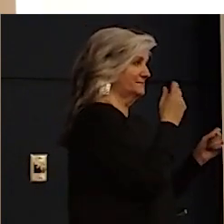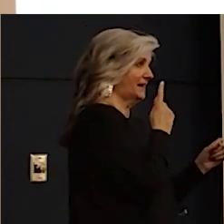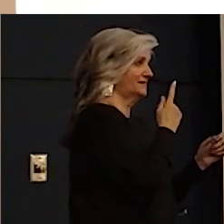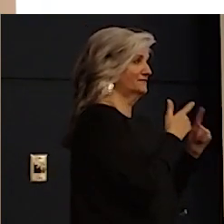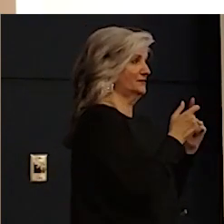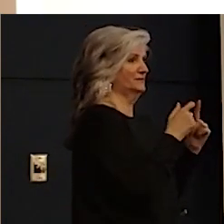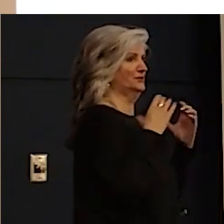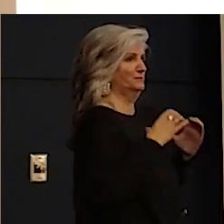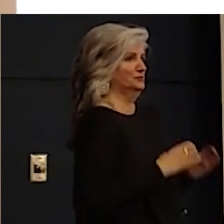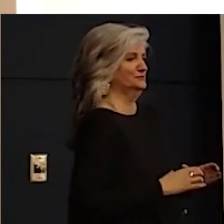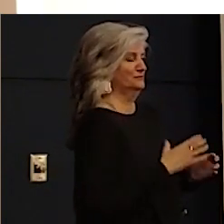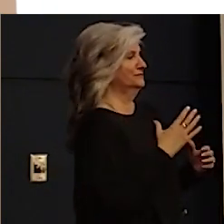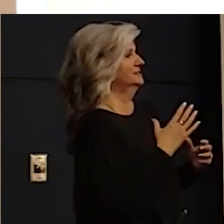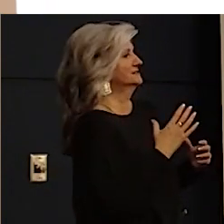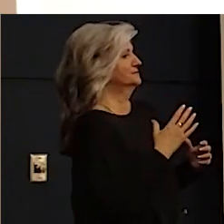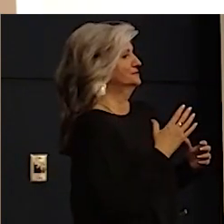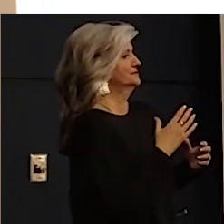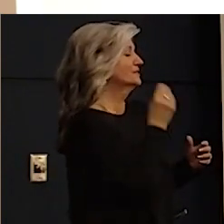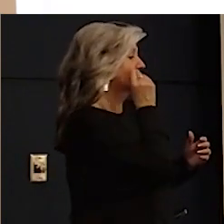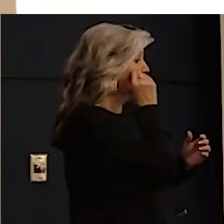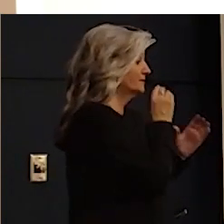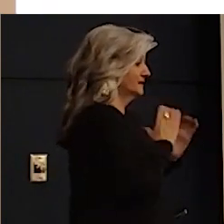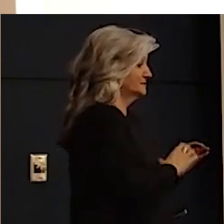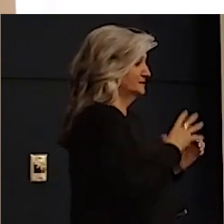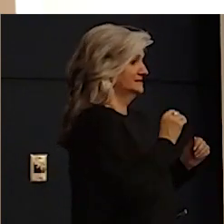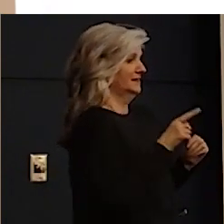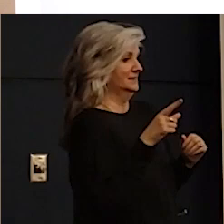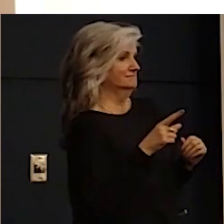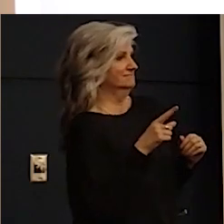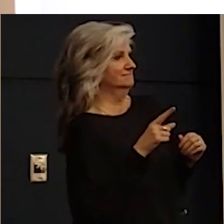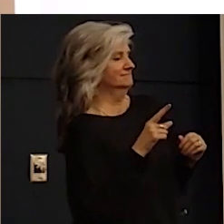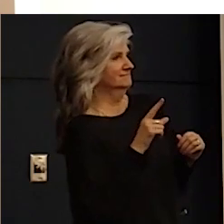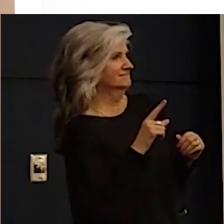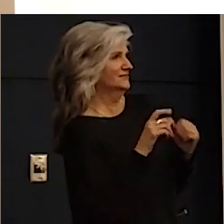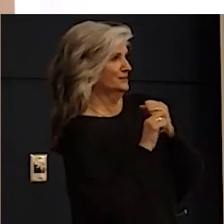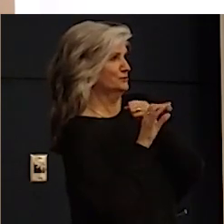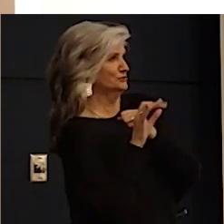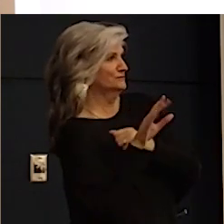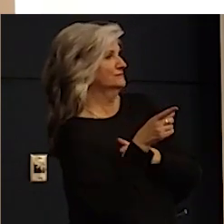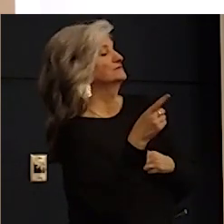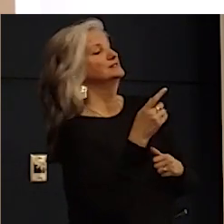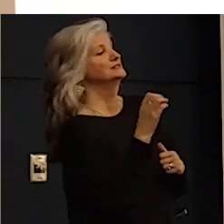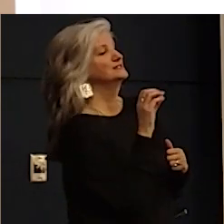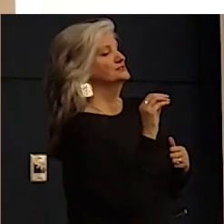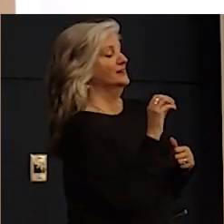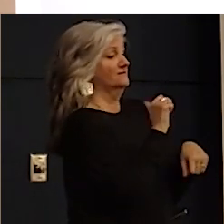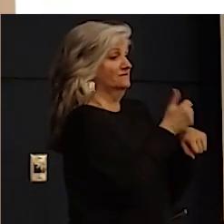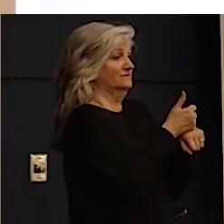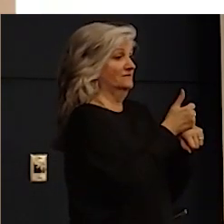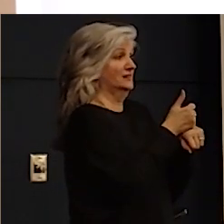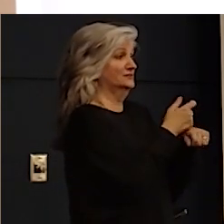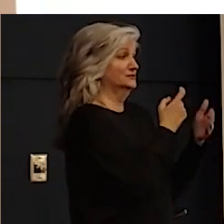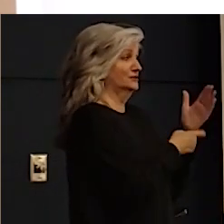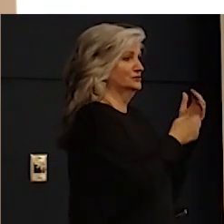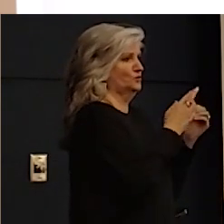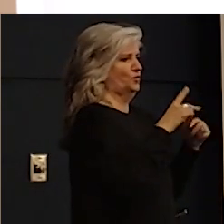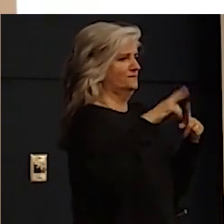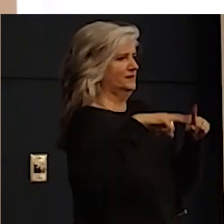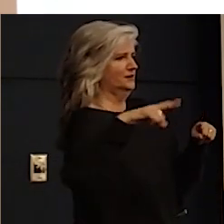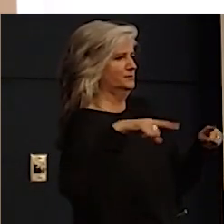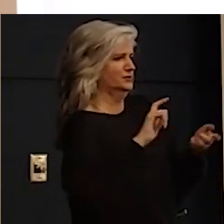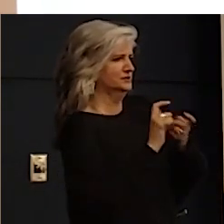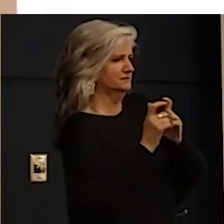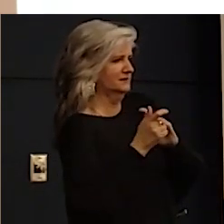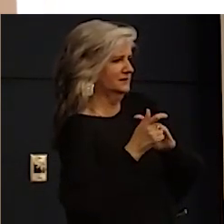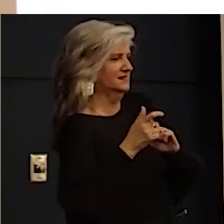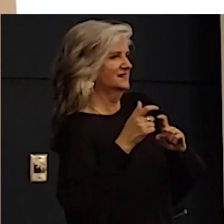from commercial customers, so on. You can do that, and to simplify a little bit, you can do it in fixed charges or variable charges. You can say, okay, if you